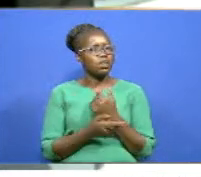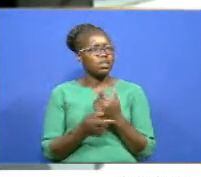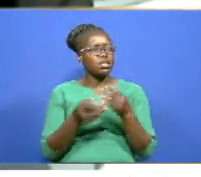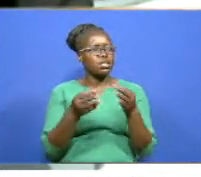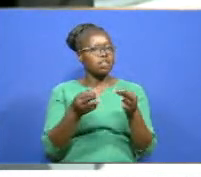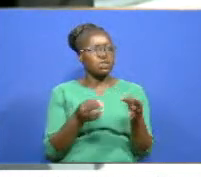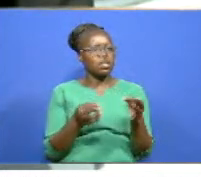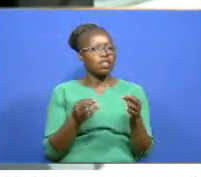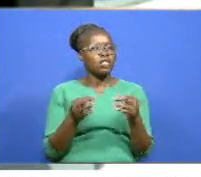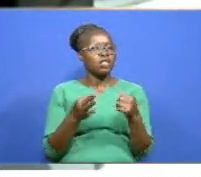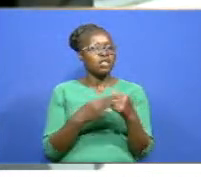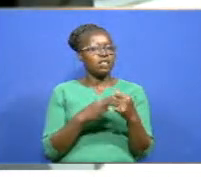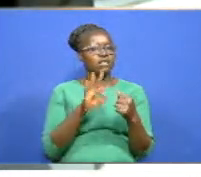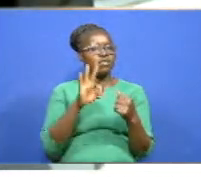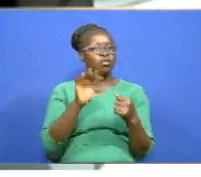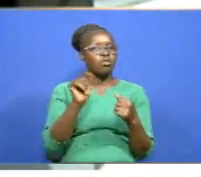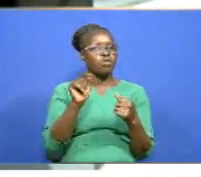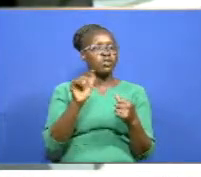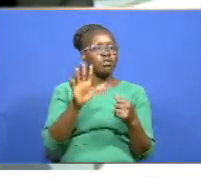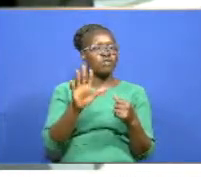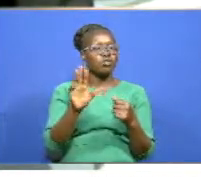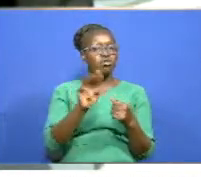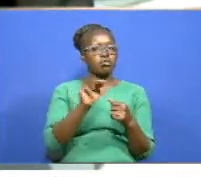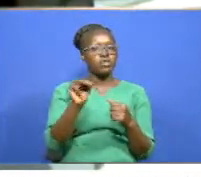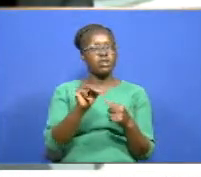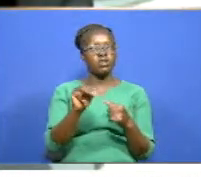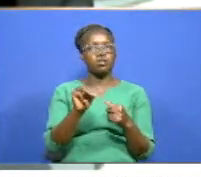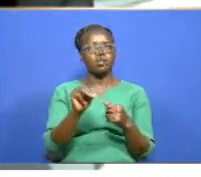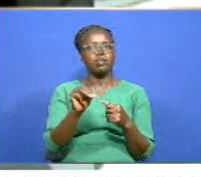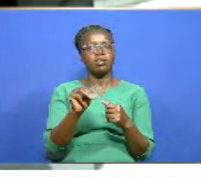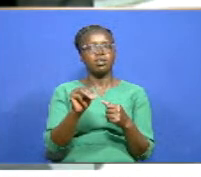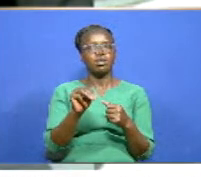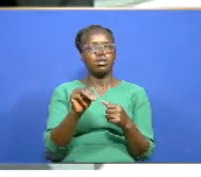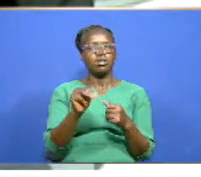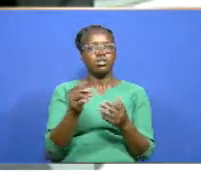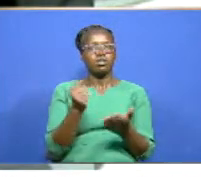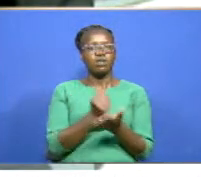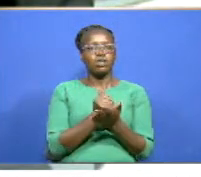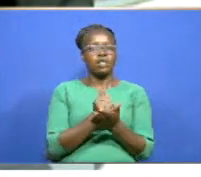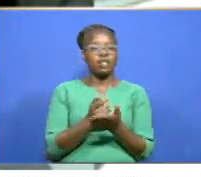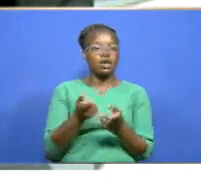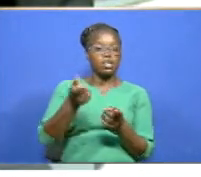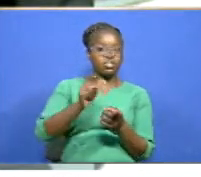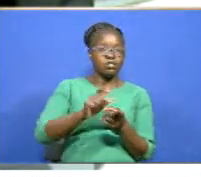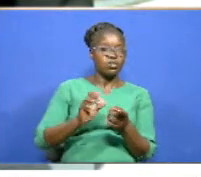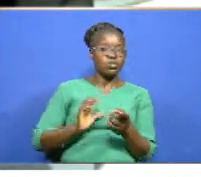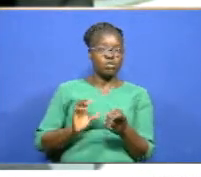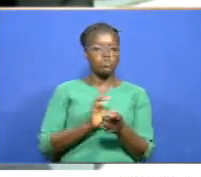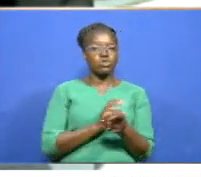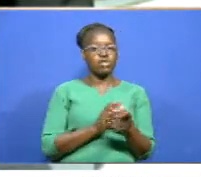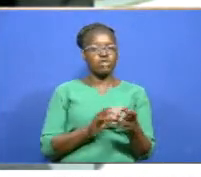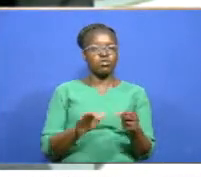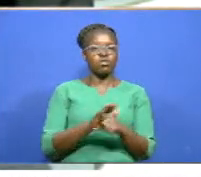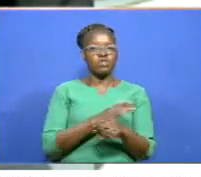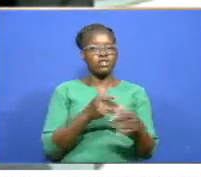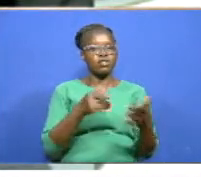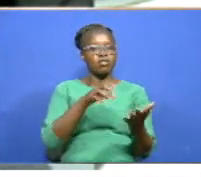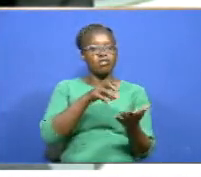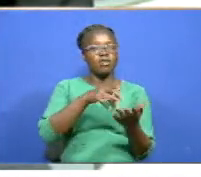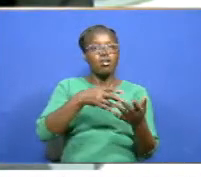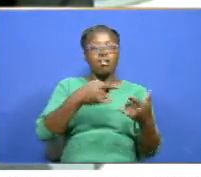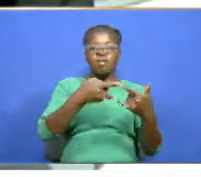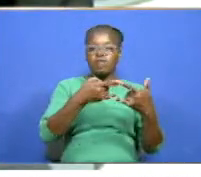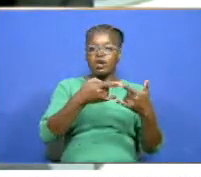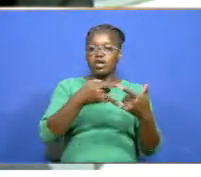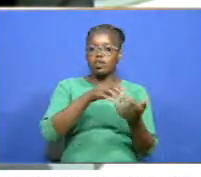about 84.5 million, of course, to recruit additional commissioners to fill the vacant positions